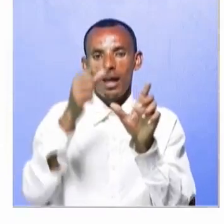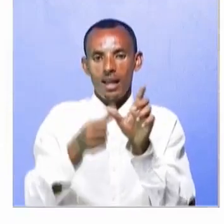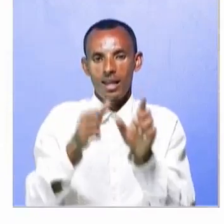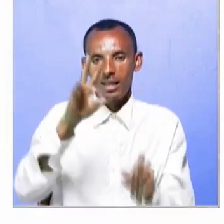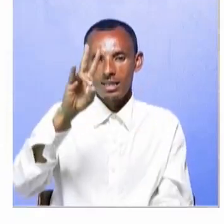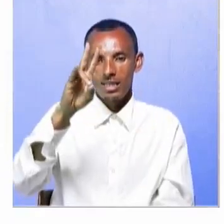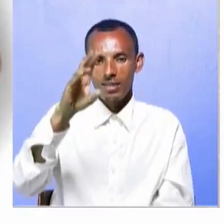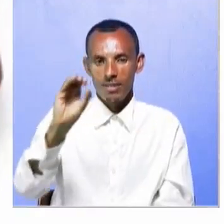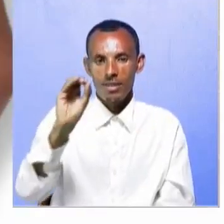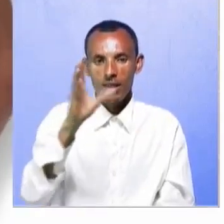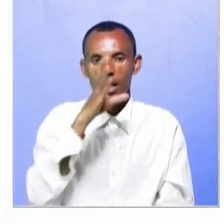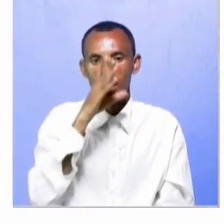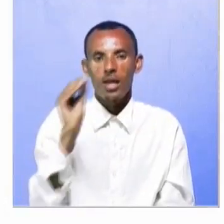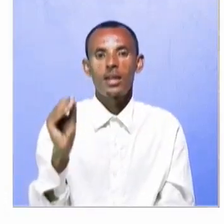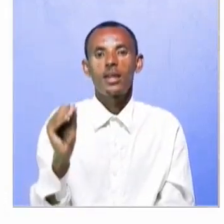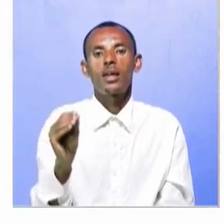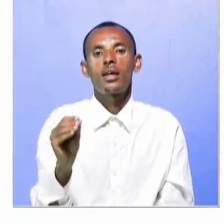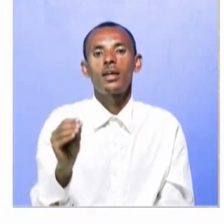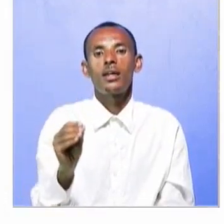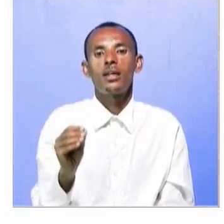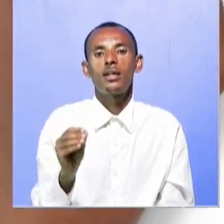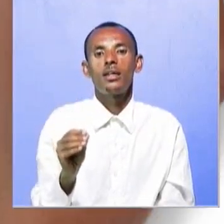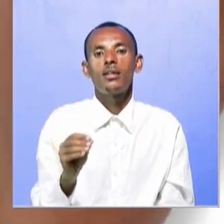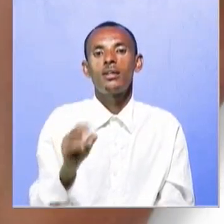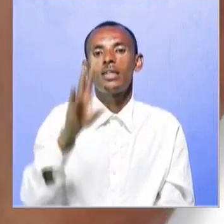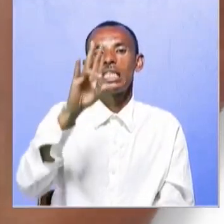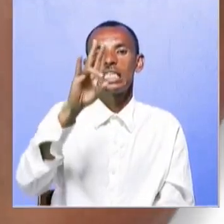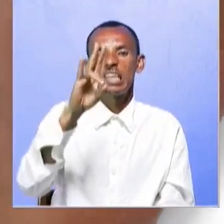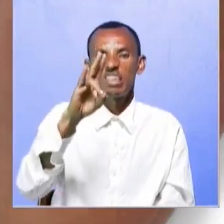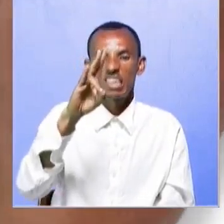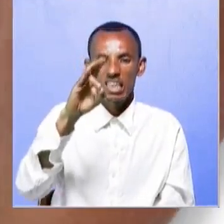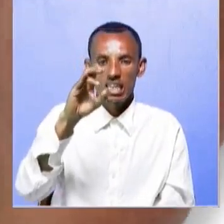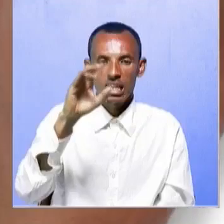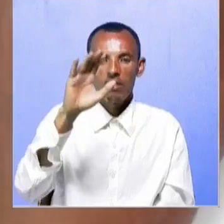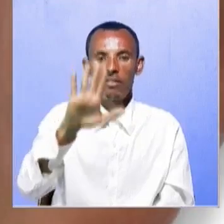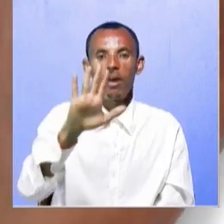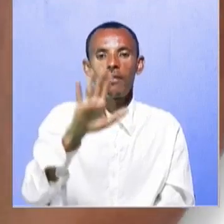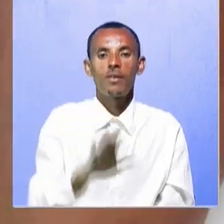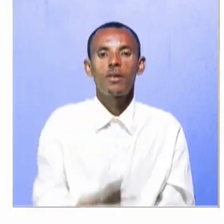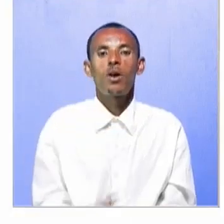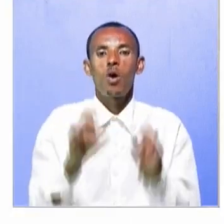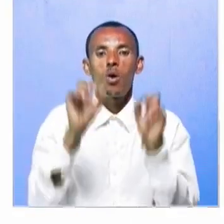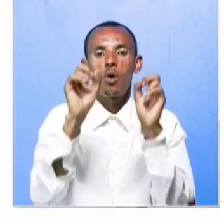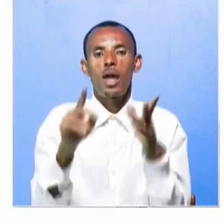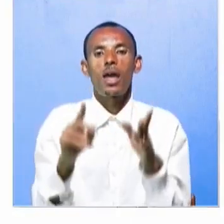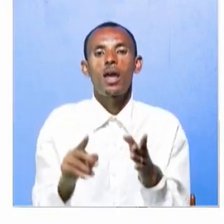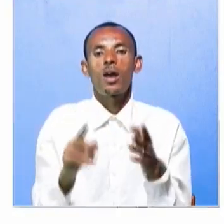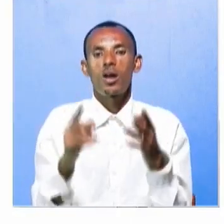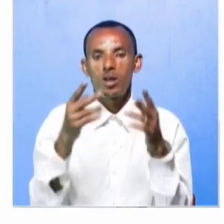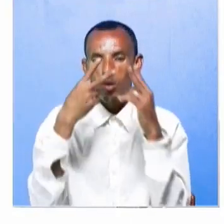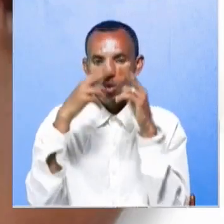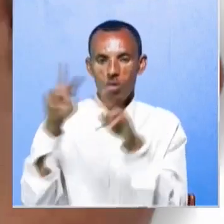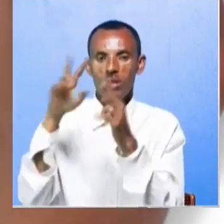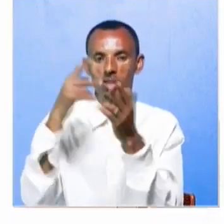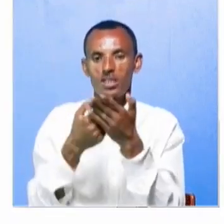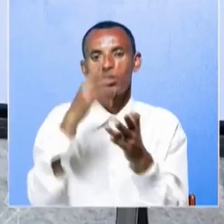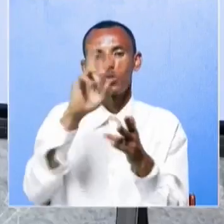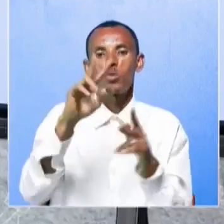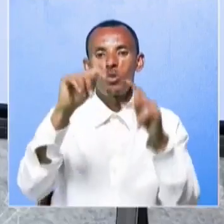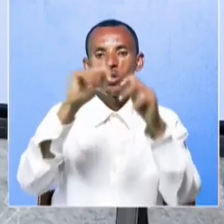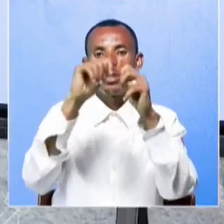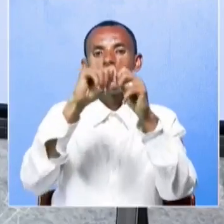70 and 75. Okay, consider these two